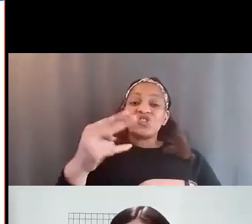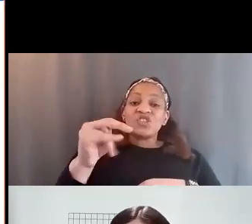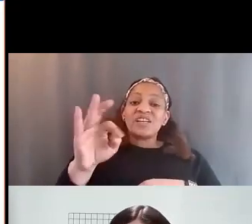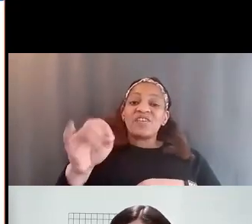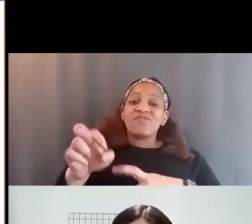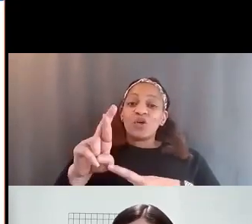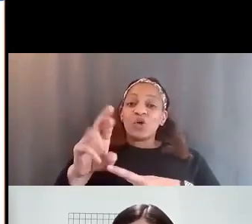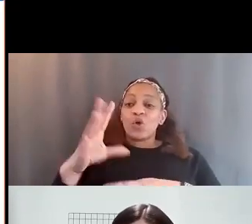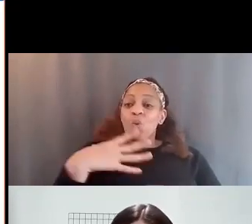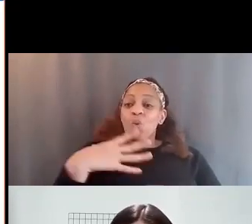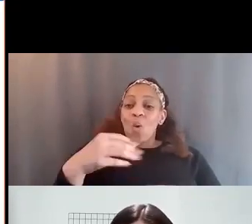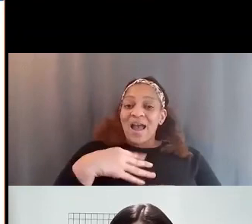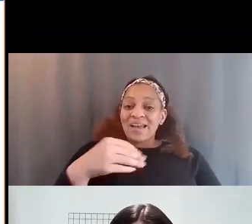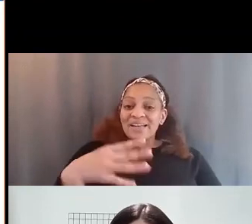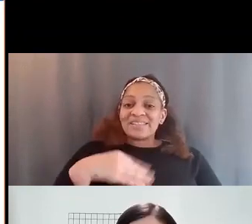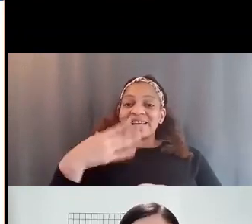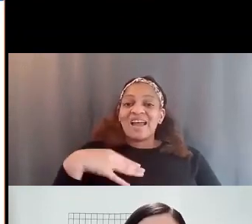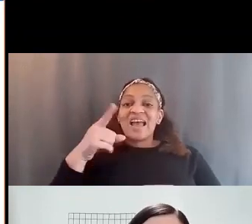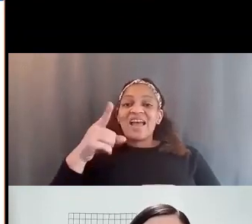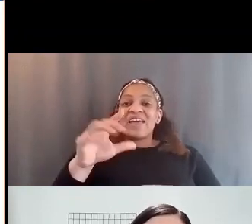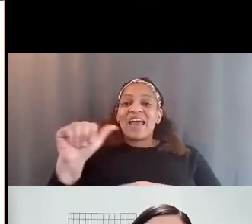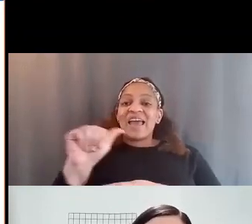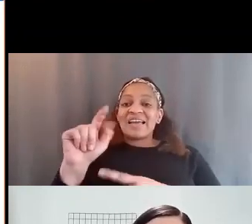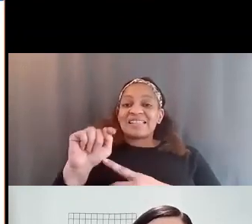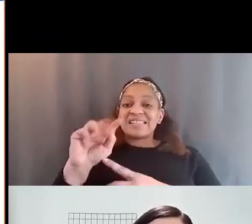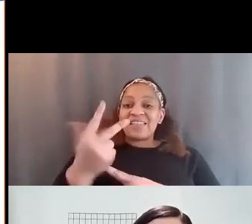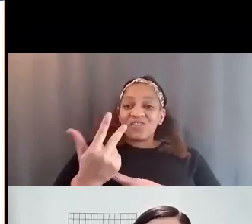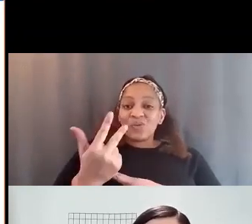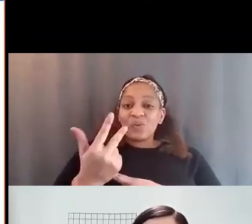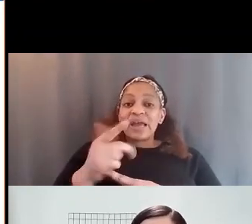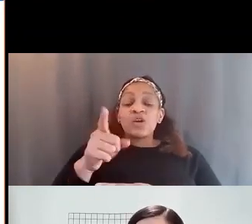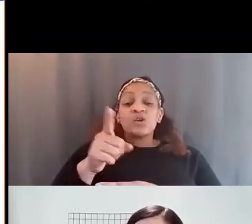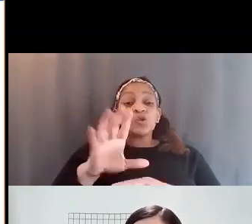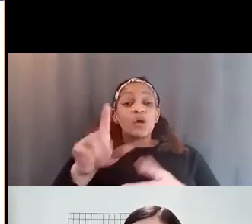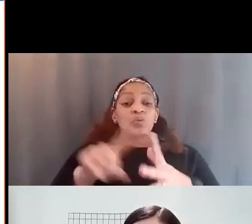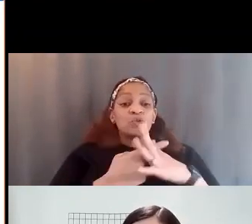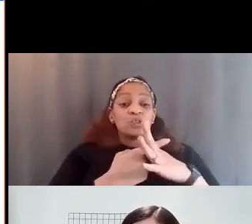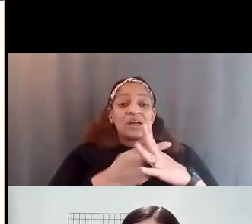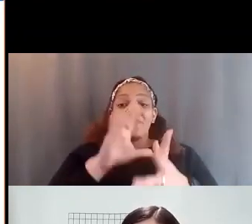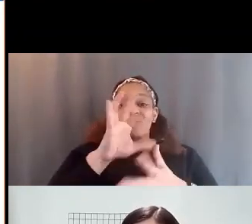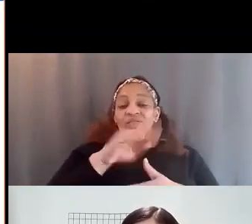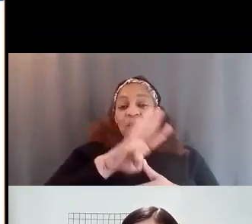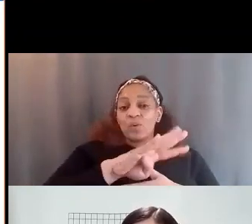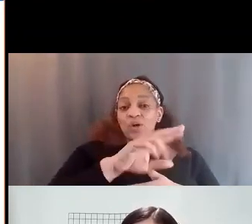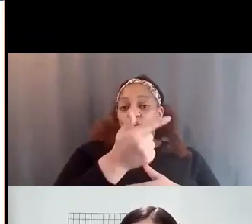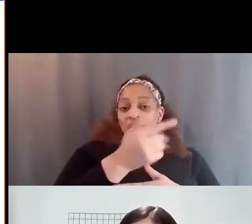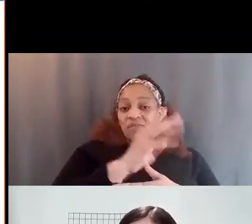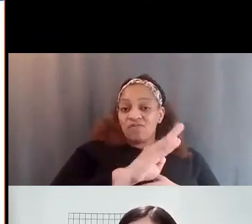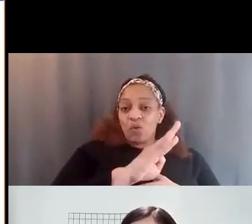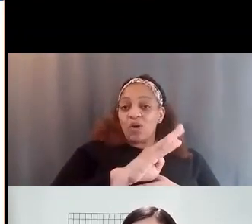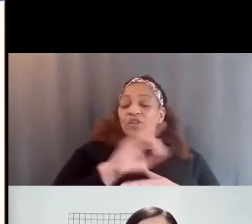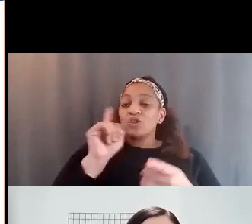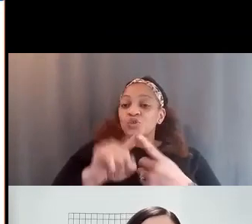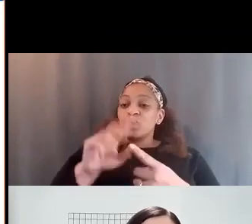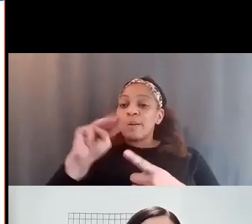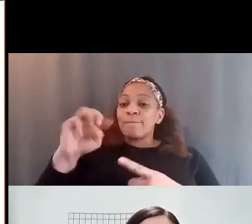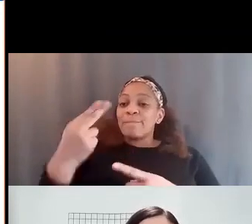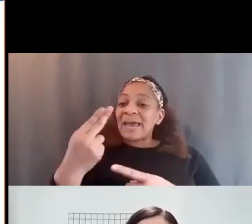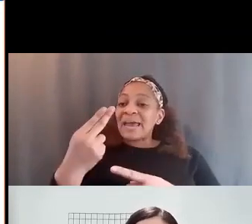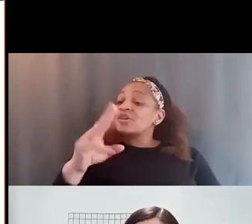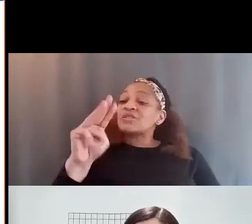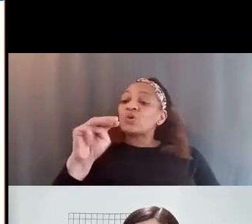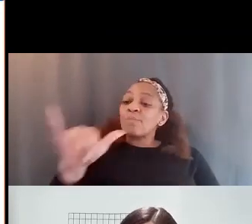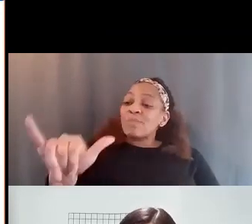specific cohort is going to be facilitated from February 24th to May 5th, and it encompasses